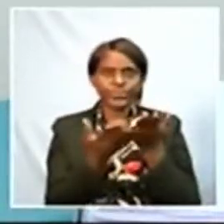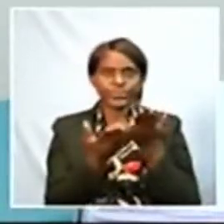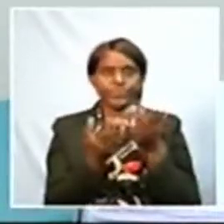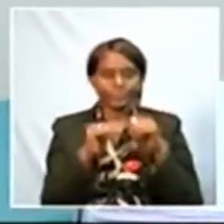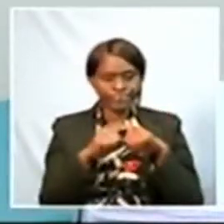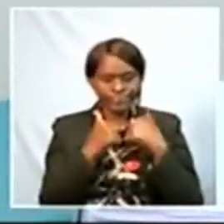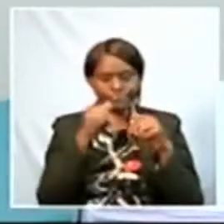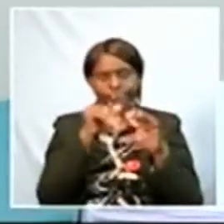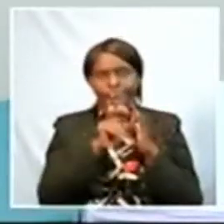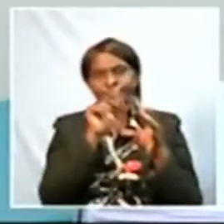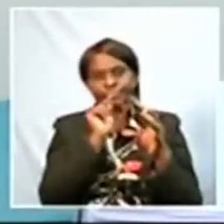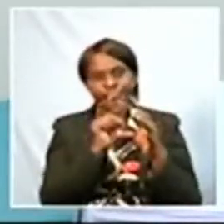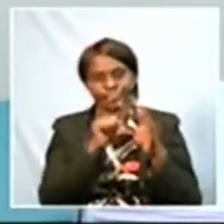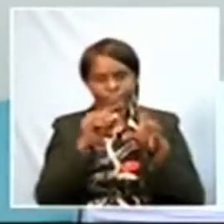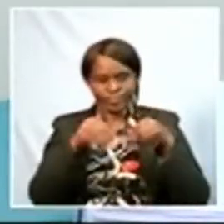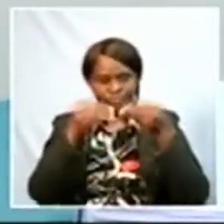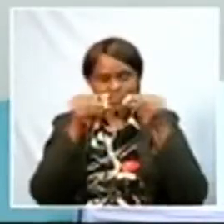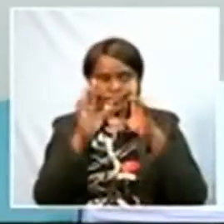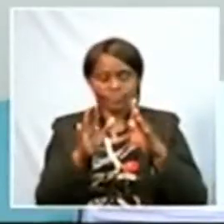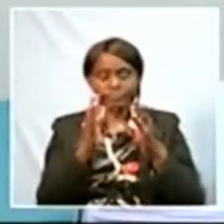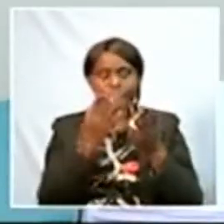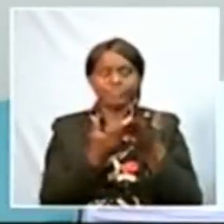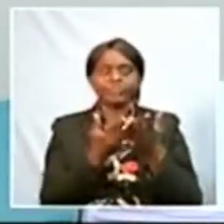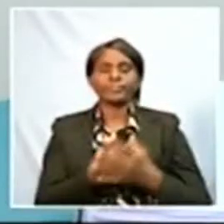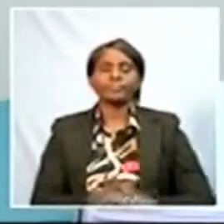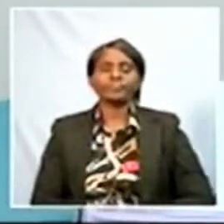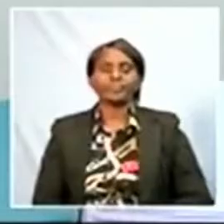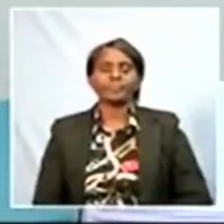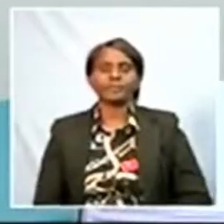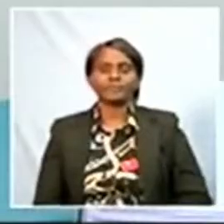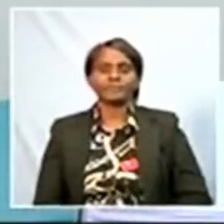are part of the supplier.